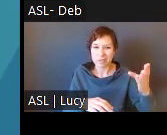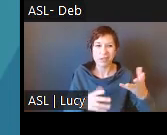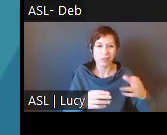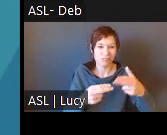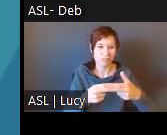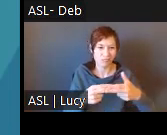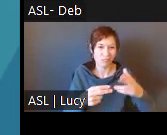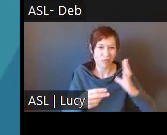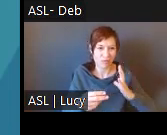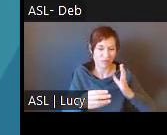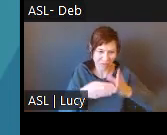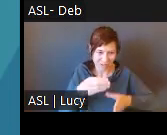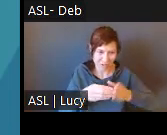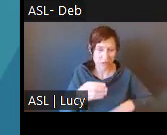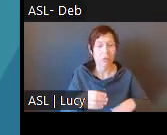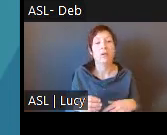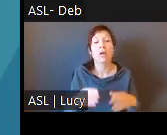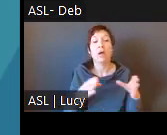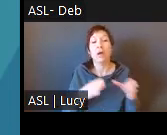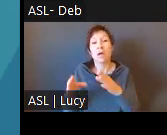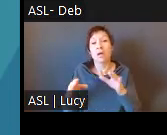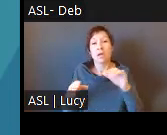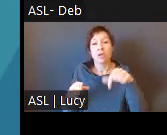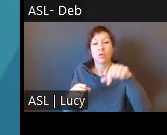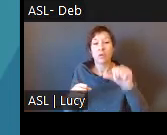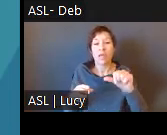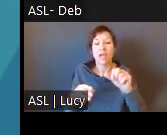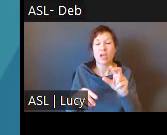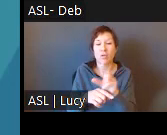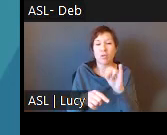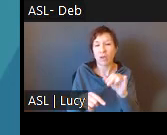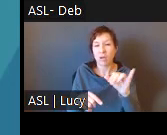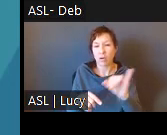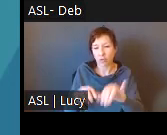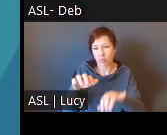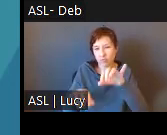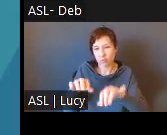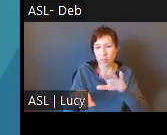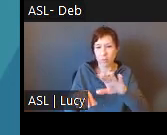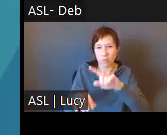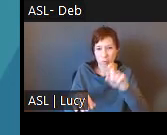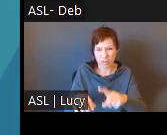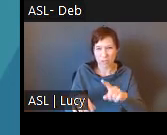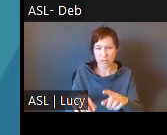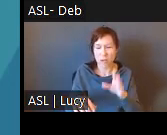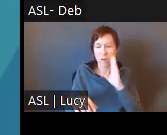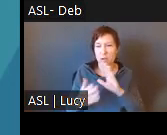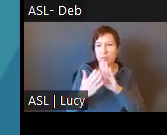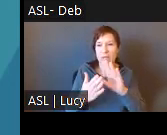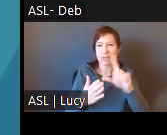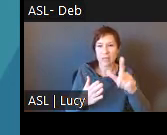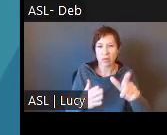which will also be addressed after the formal presentations. If you have a question regarding